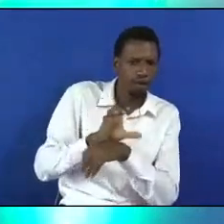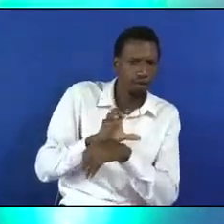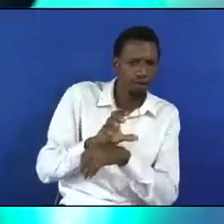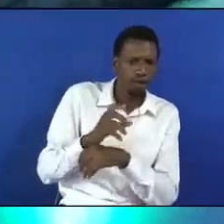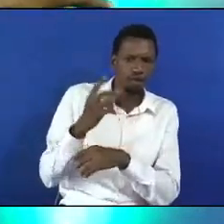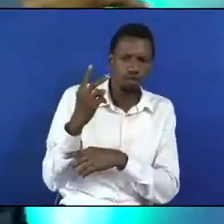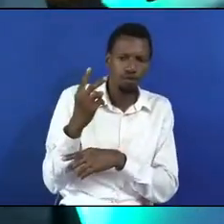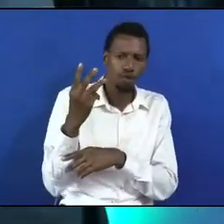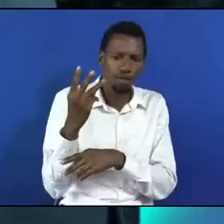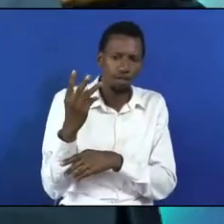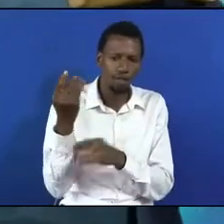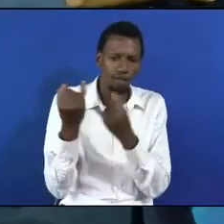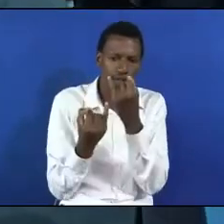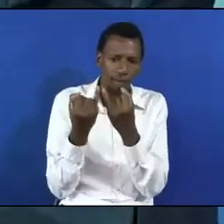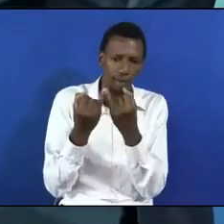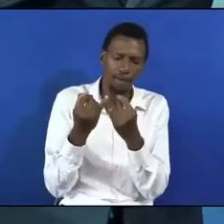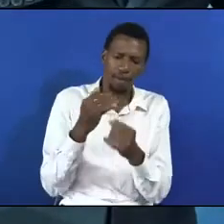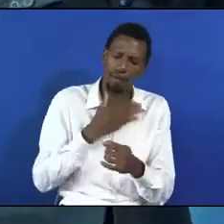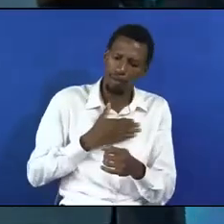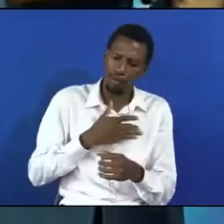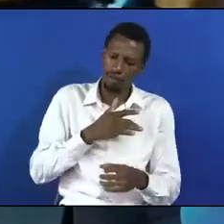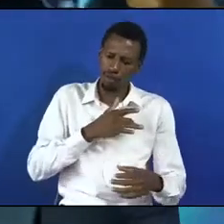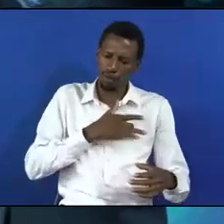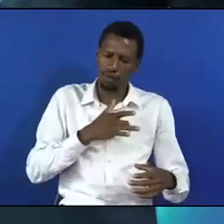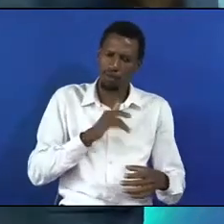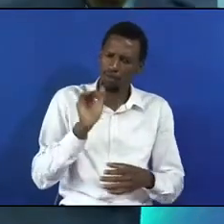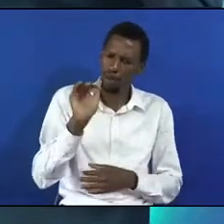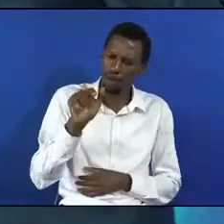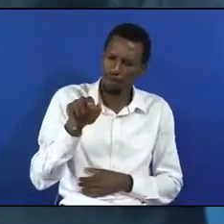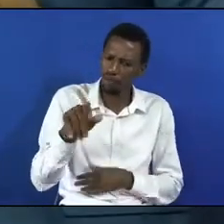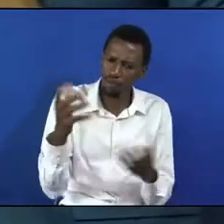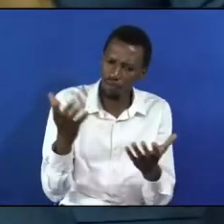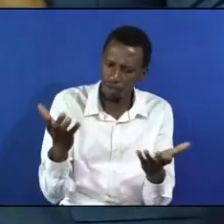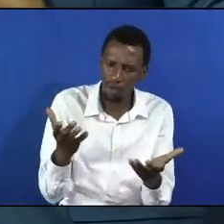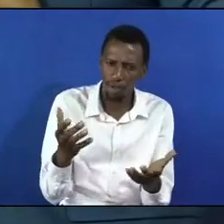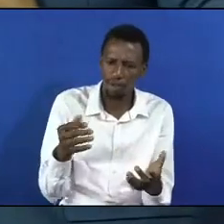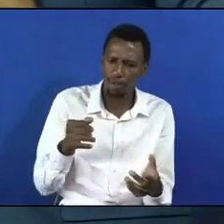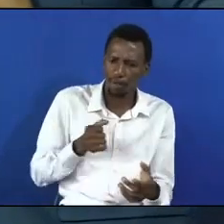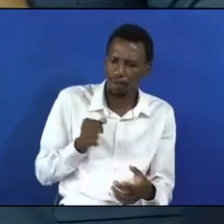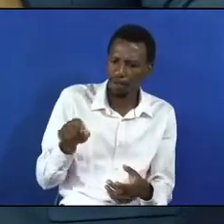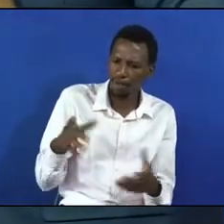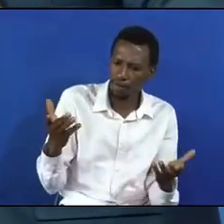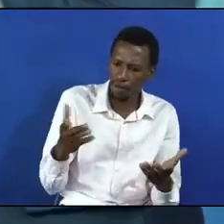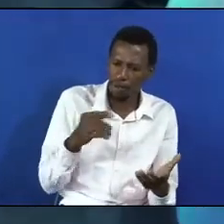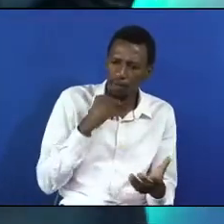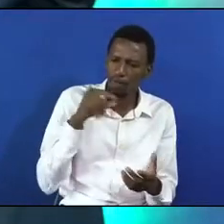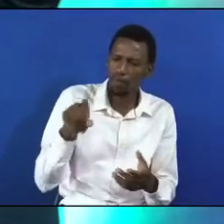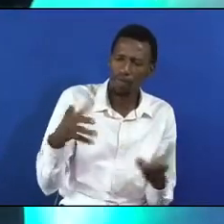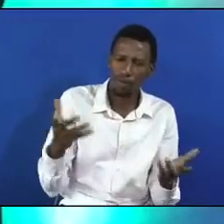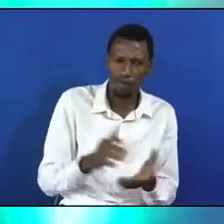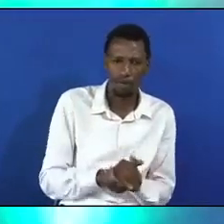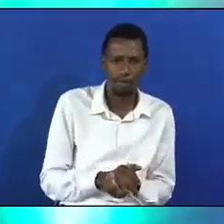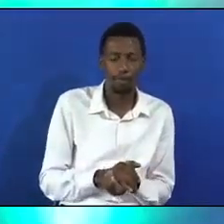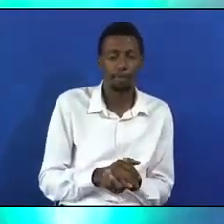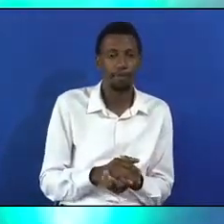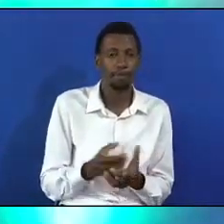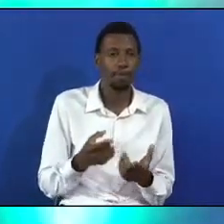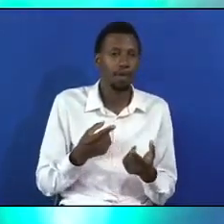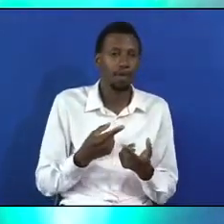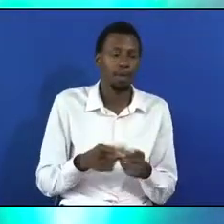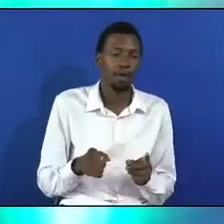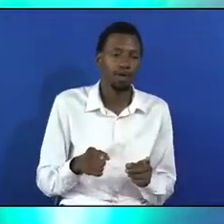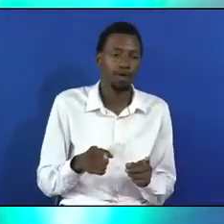will be concerned to ask, where is he? Where is she? But because we want